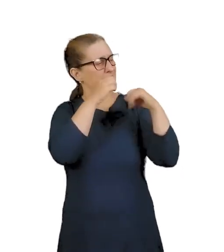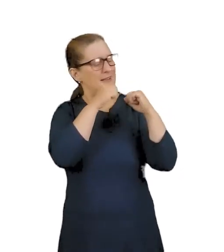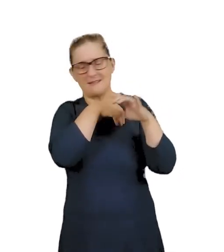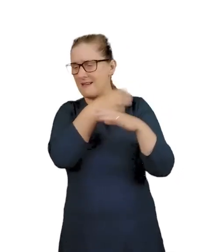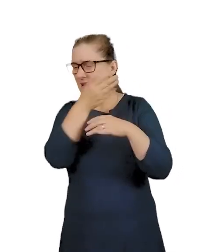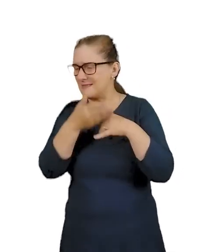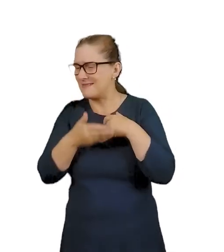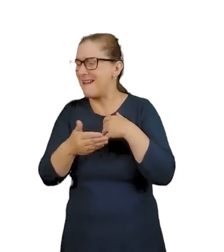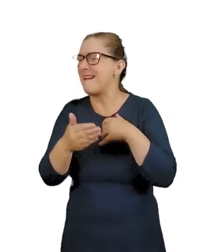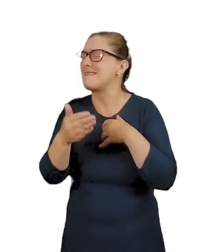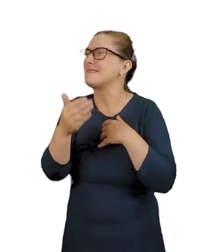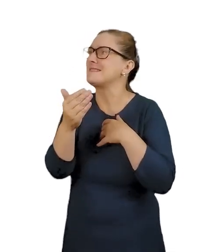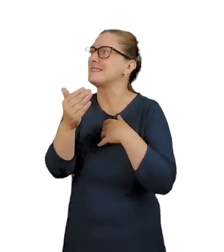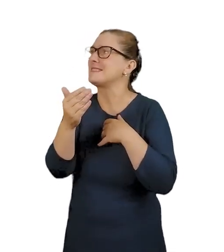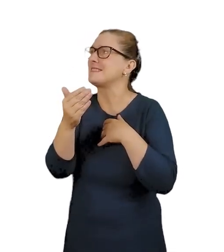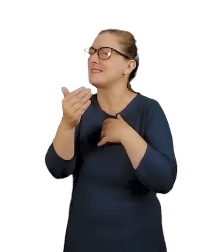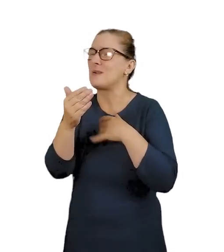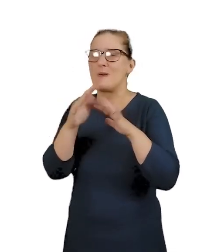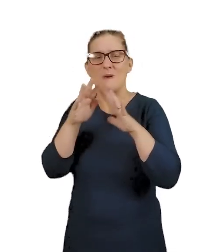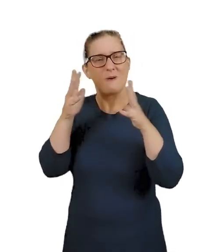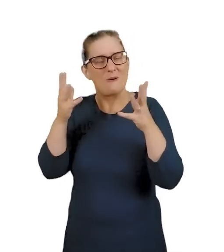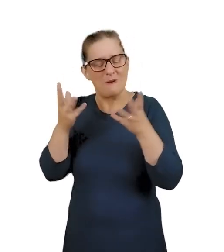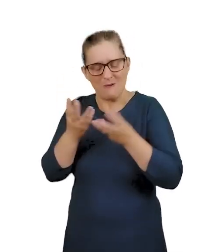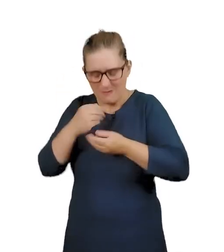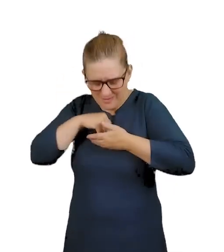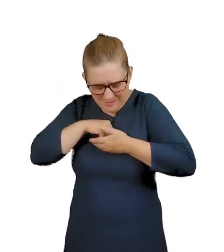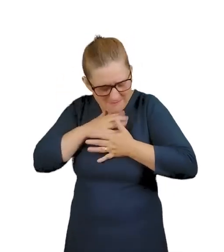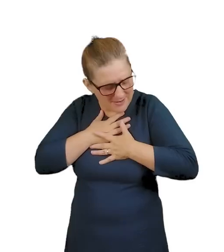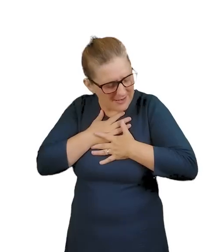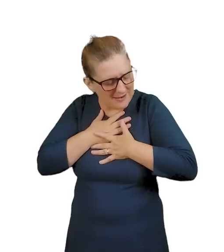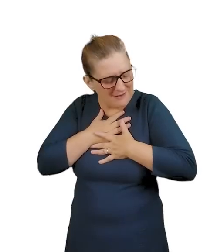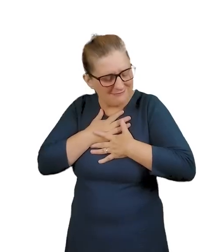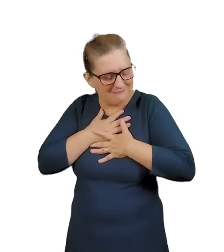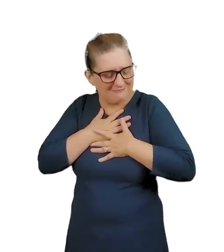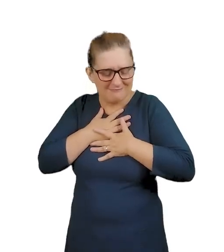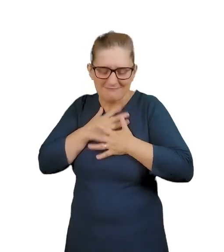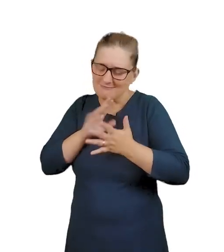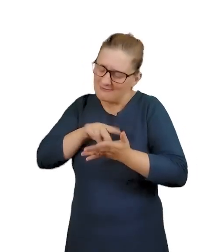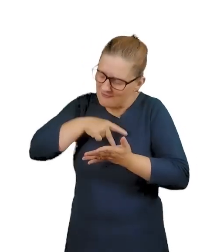deliverer, beginning and end.